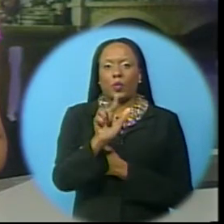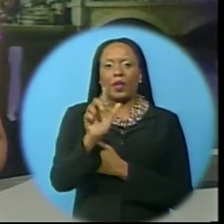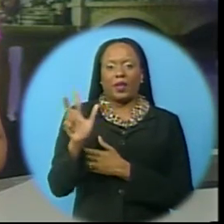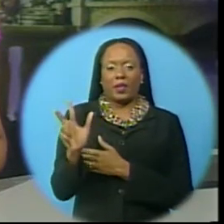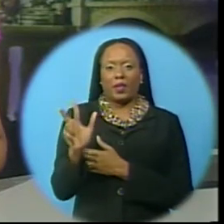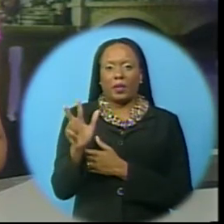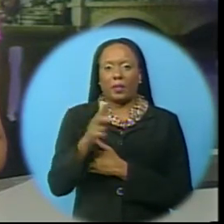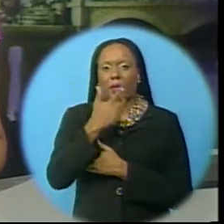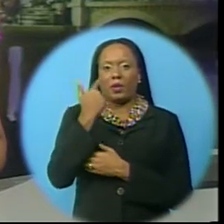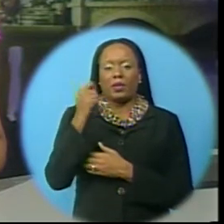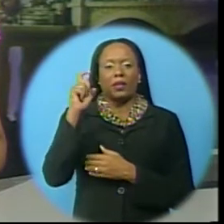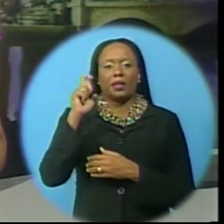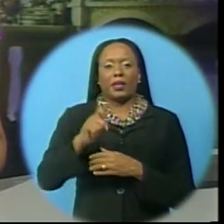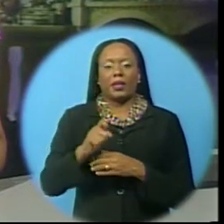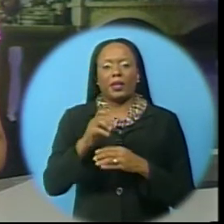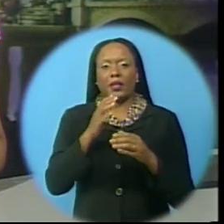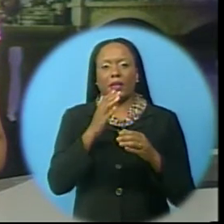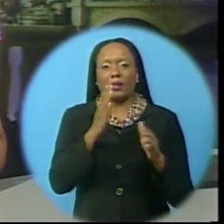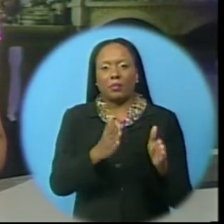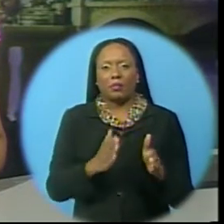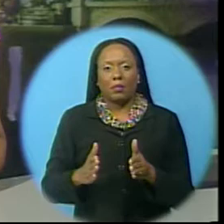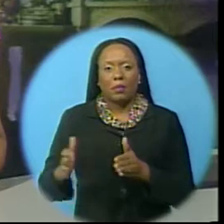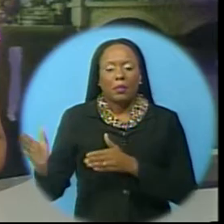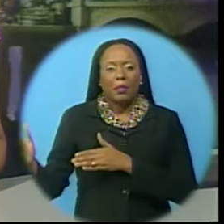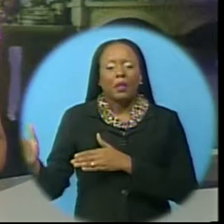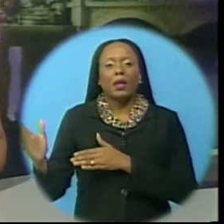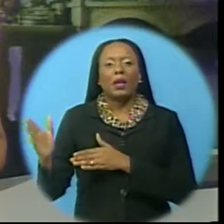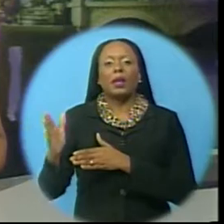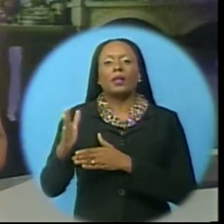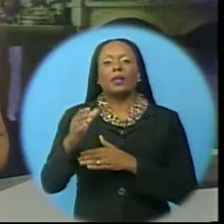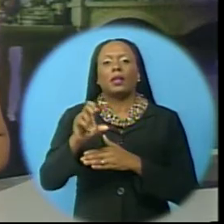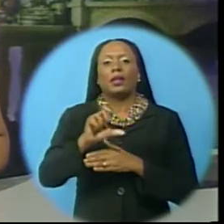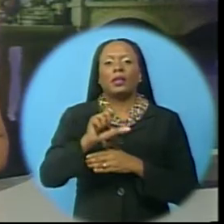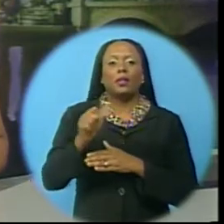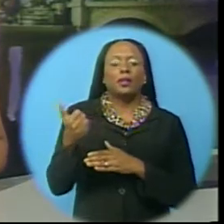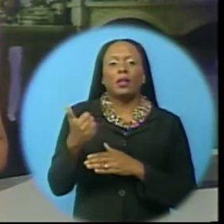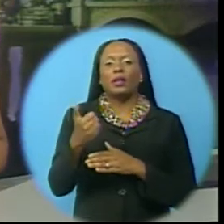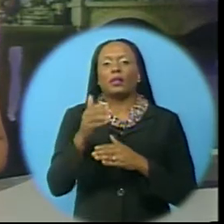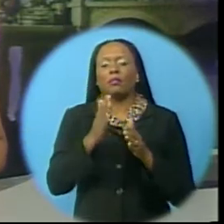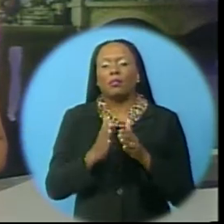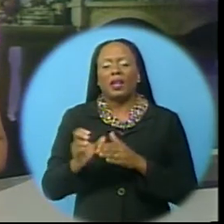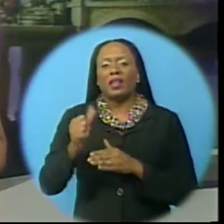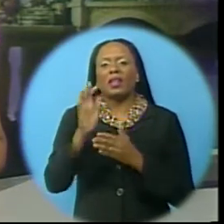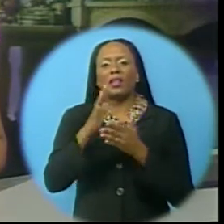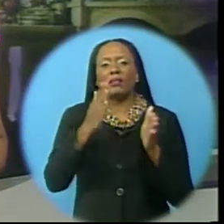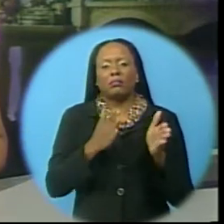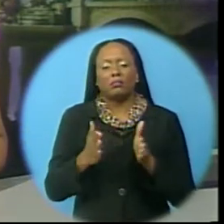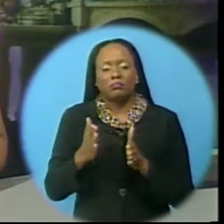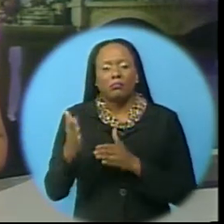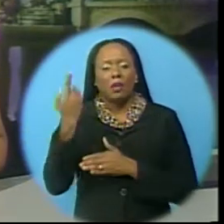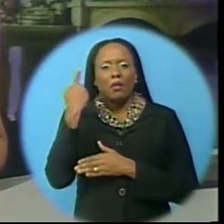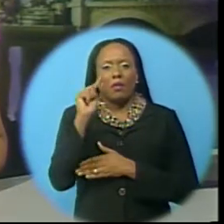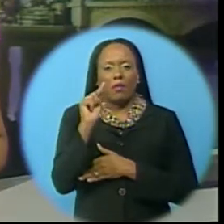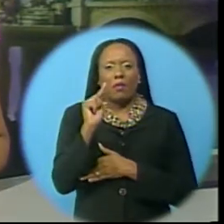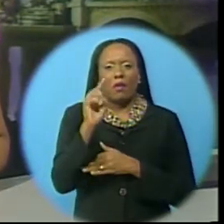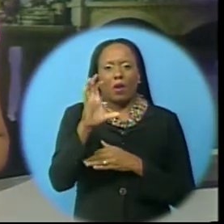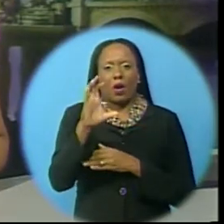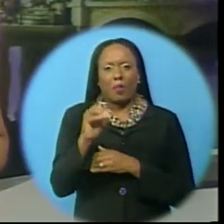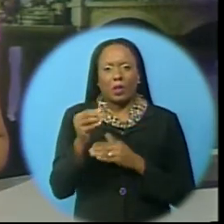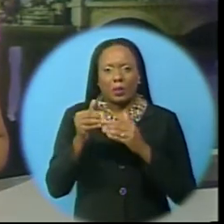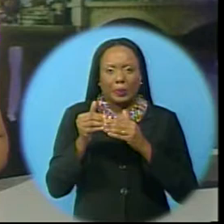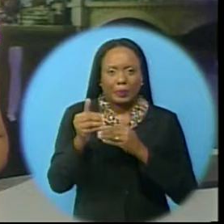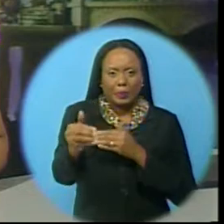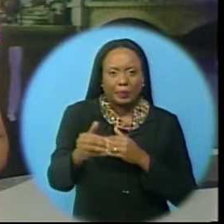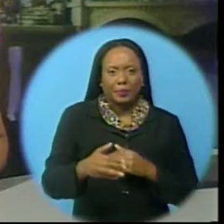a comprehensive restructuring plan designed to save the operation from going under. Well, Barbadians should